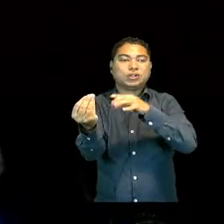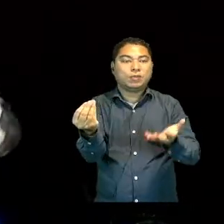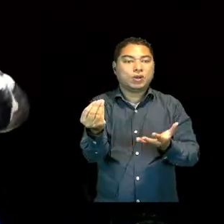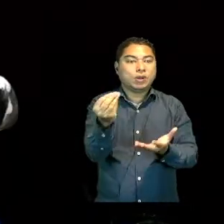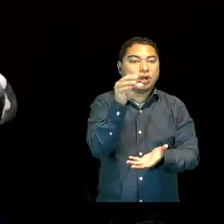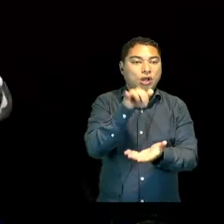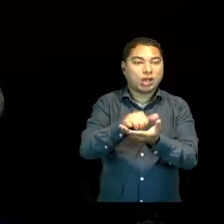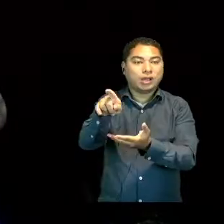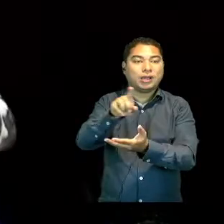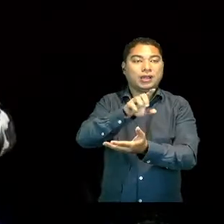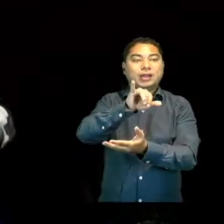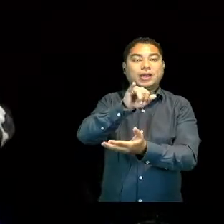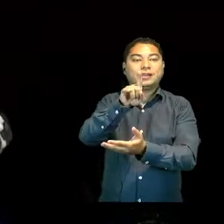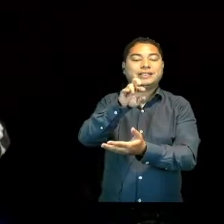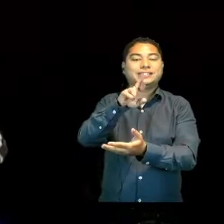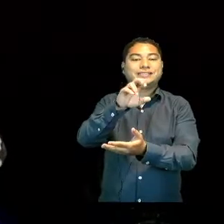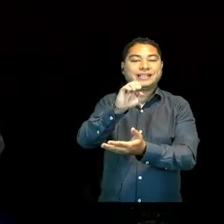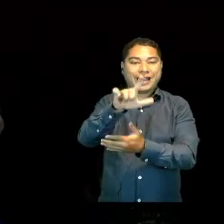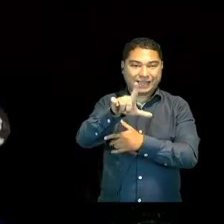You can applaud, board.